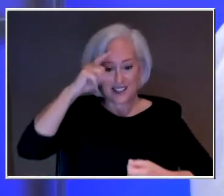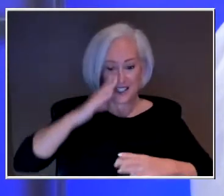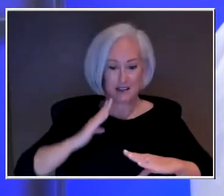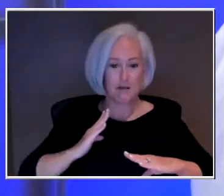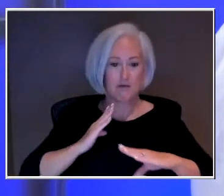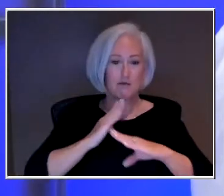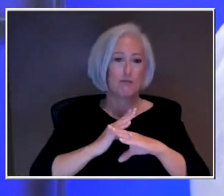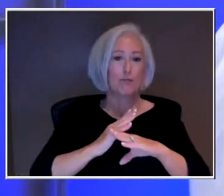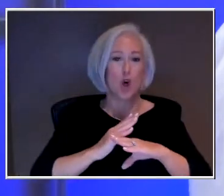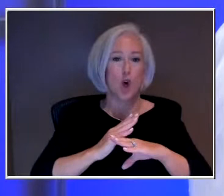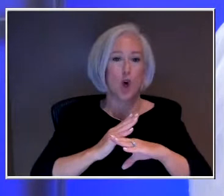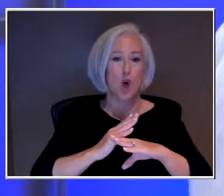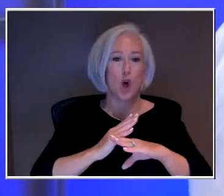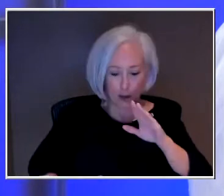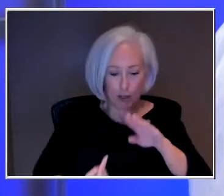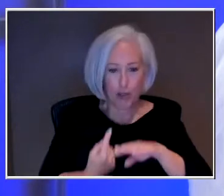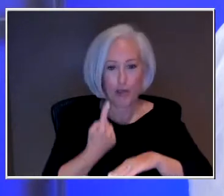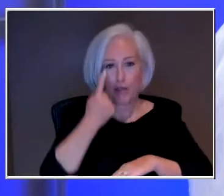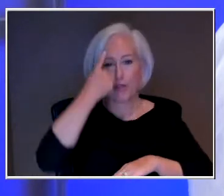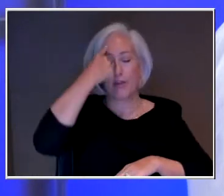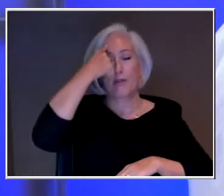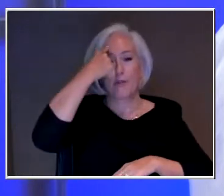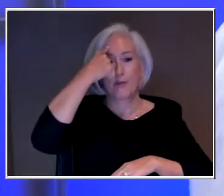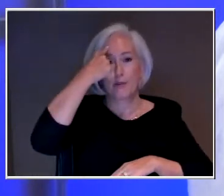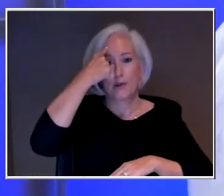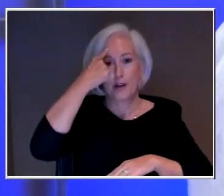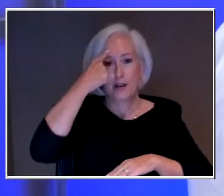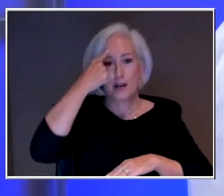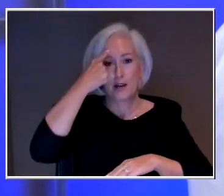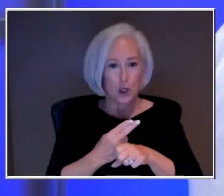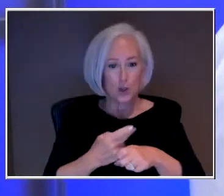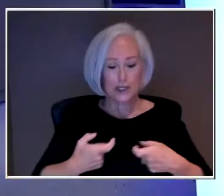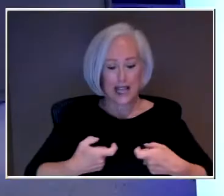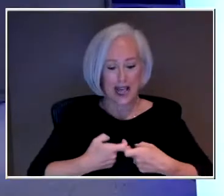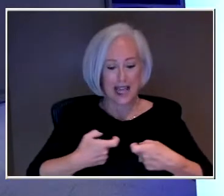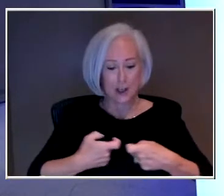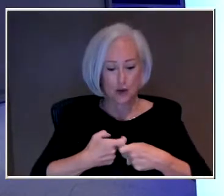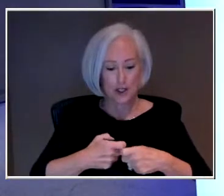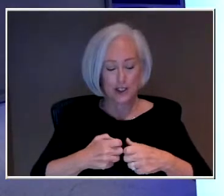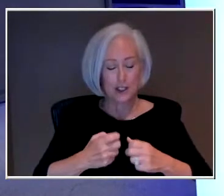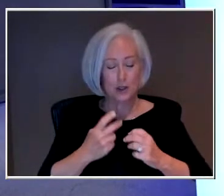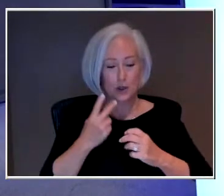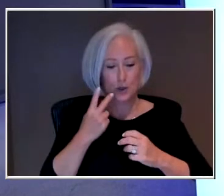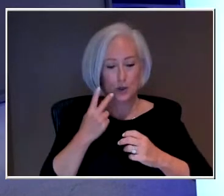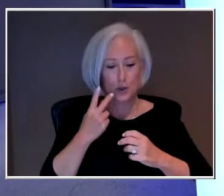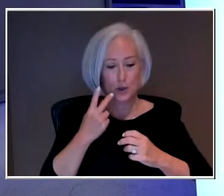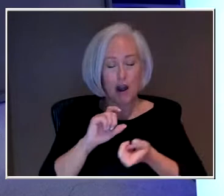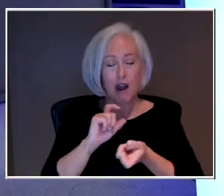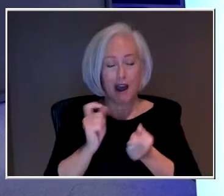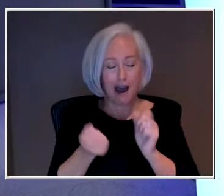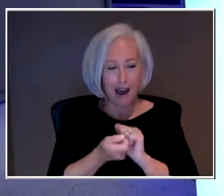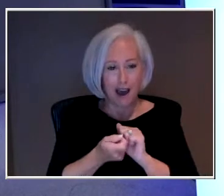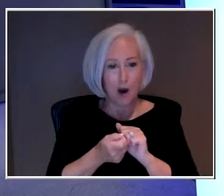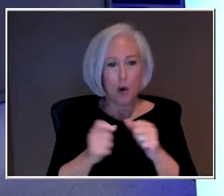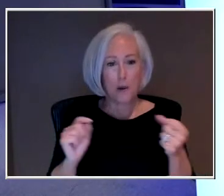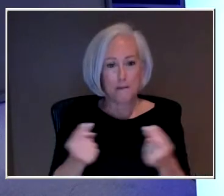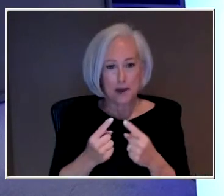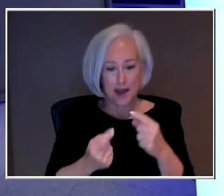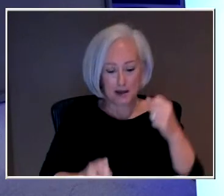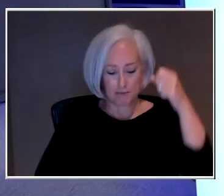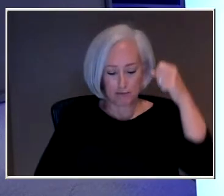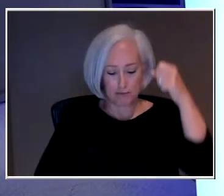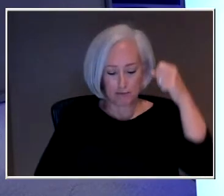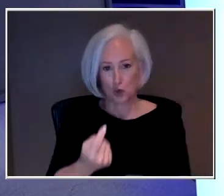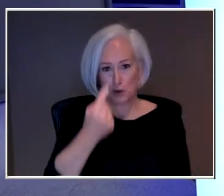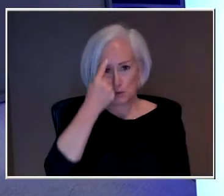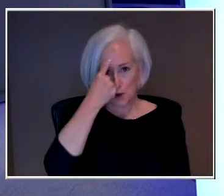using electricity to alter how pain signals are sent to the brain. It's fascinating that something like this can help so many people who really